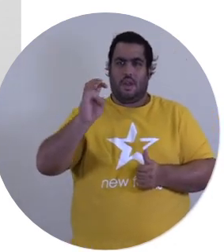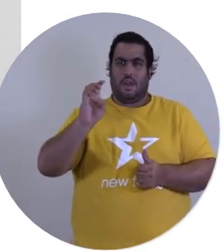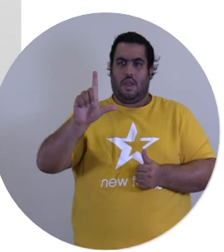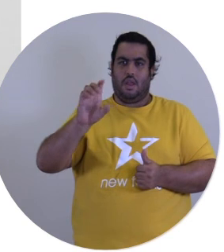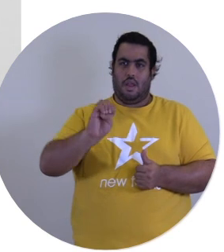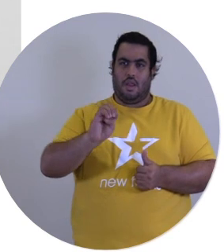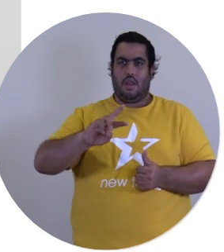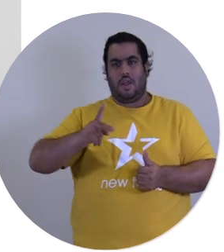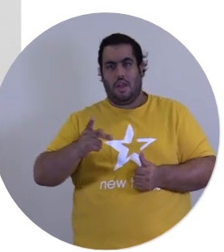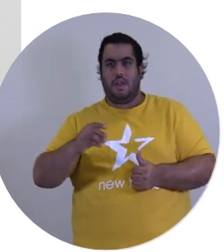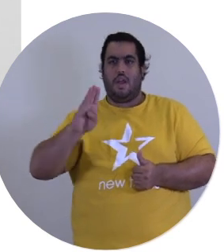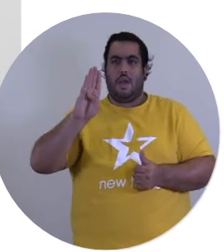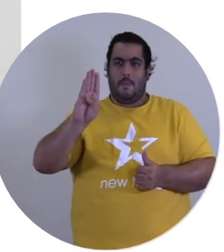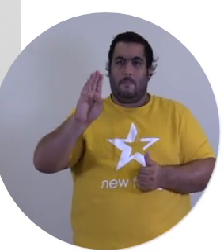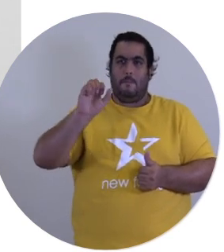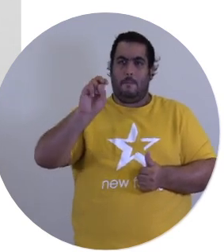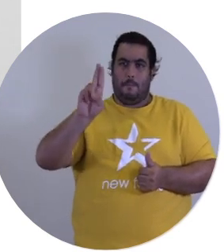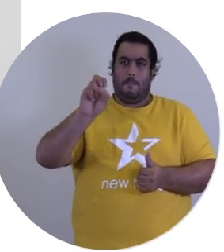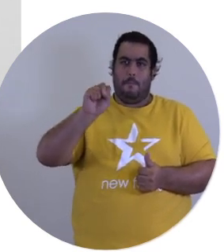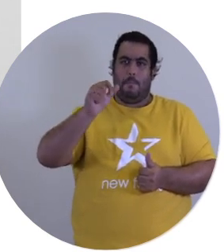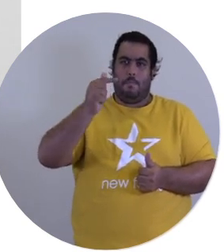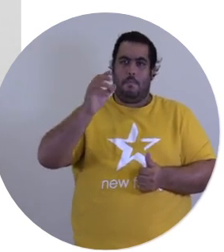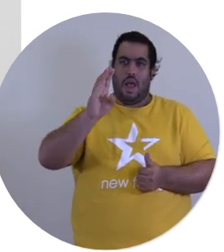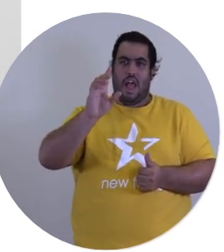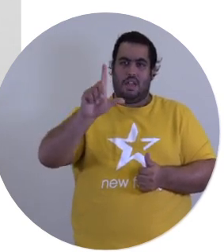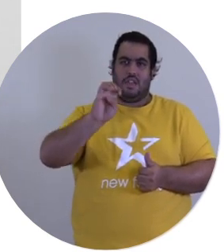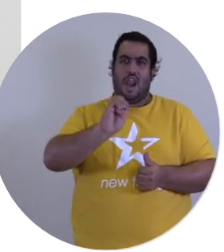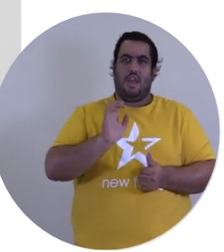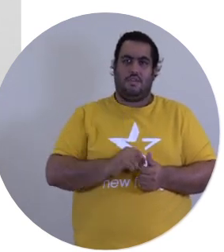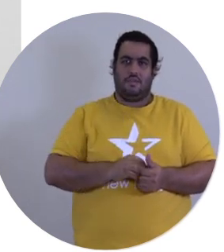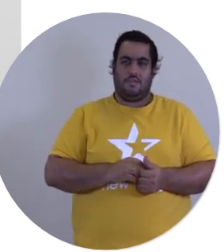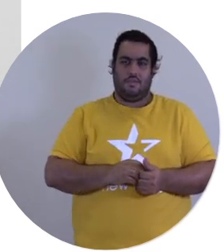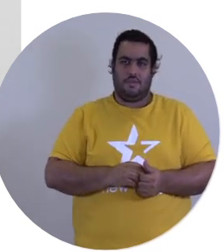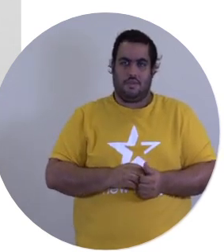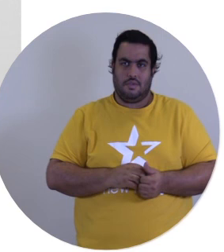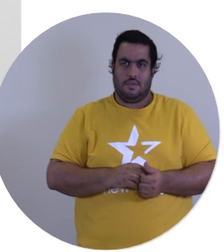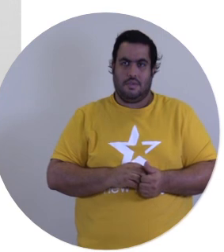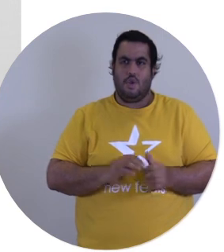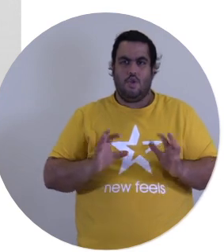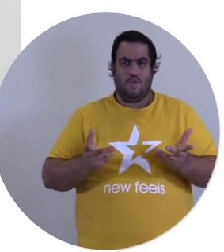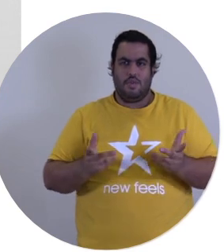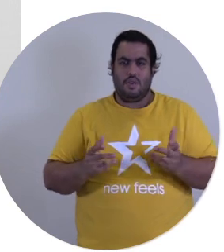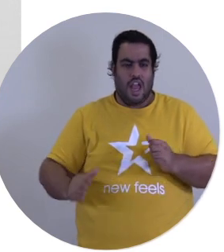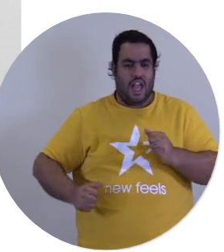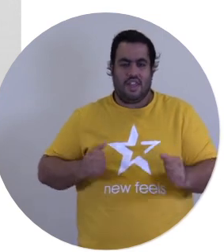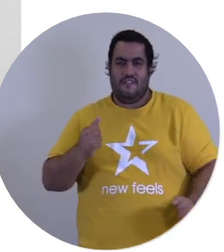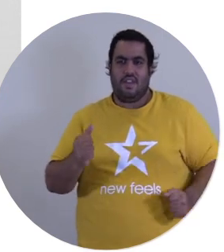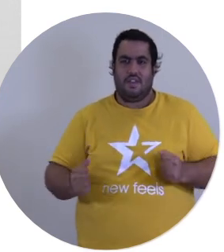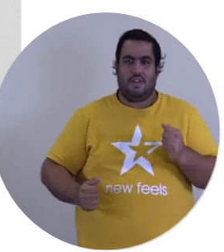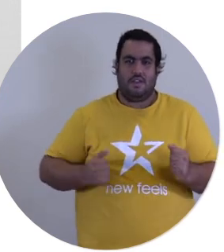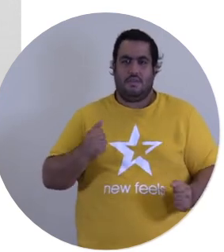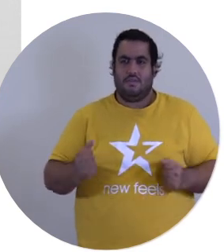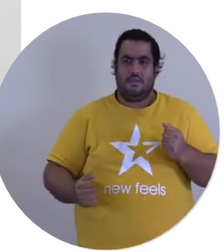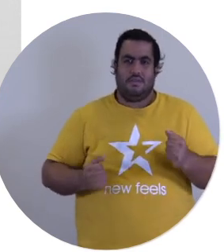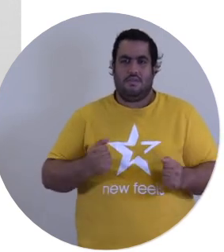means activity, liveliness. For example, Mr. John moved to the country to escape the hustle and bustle